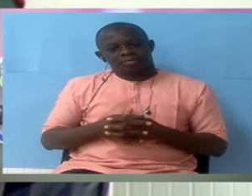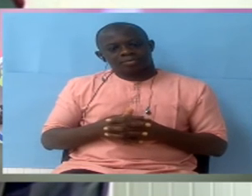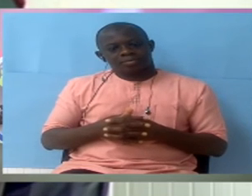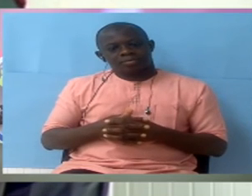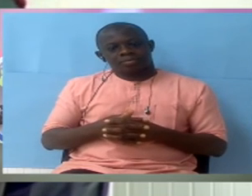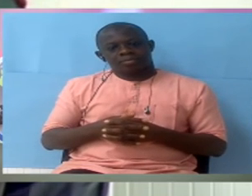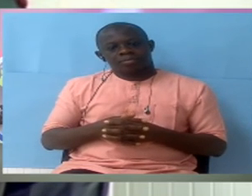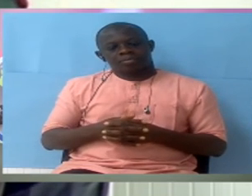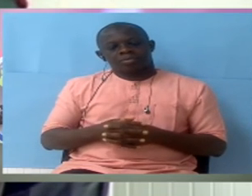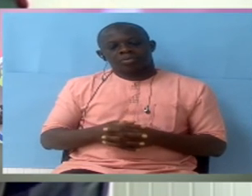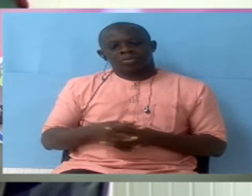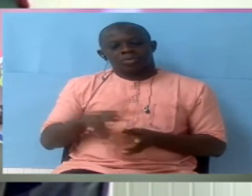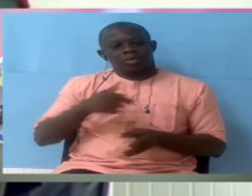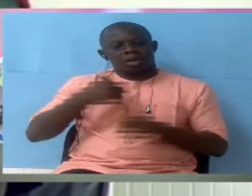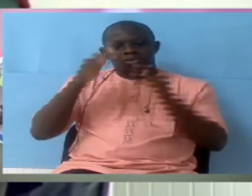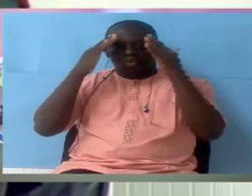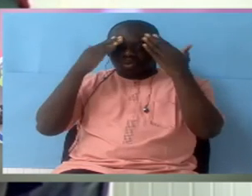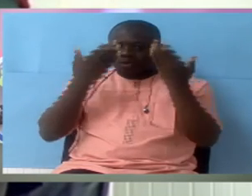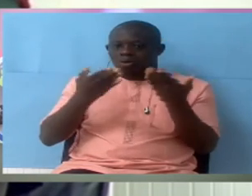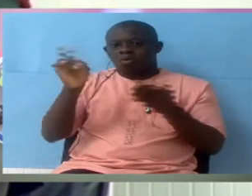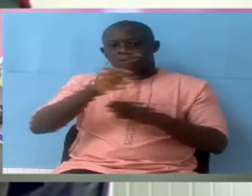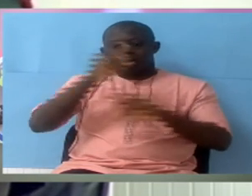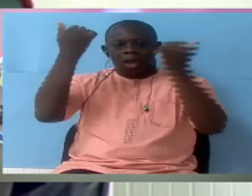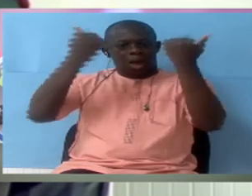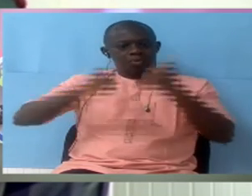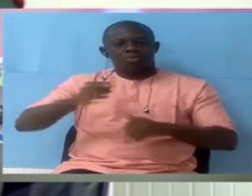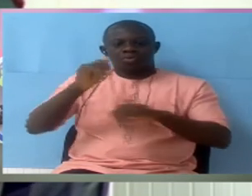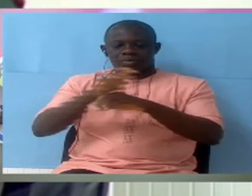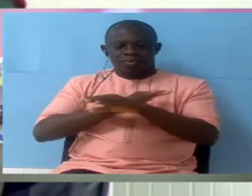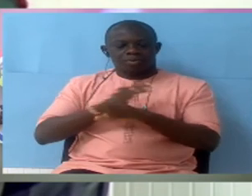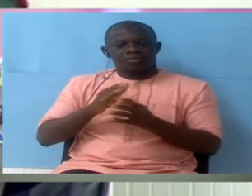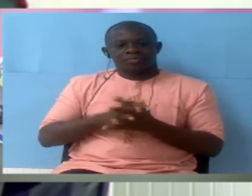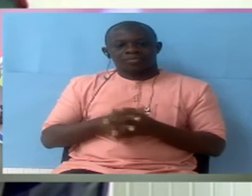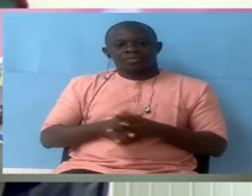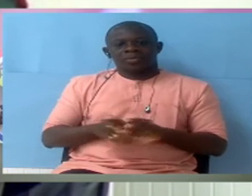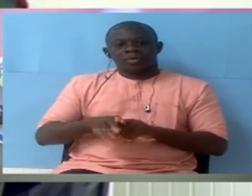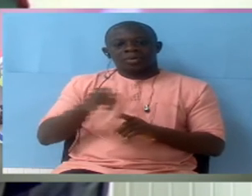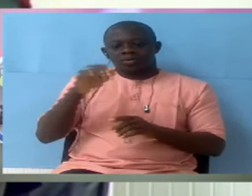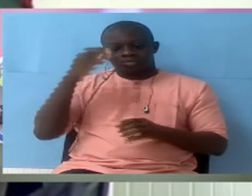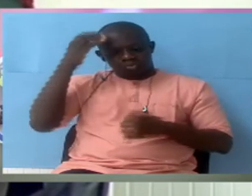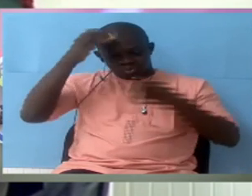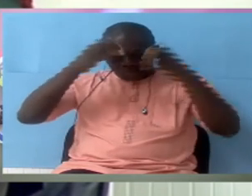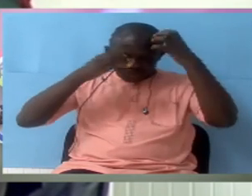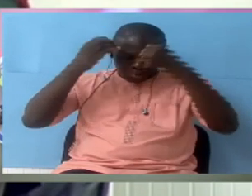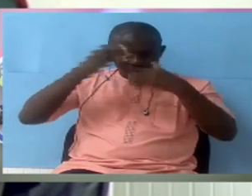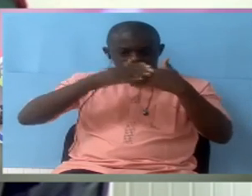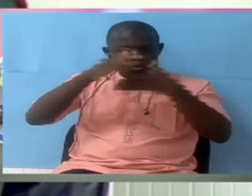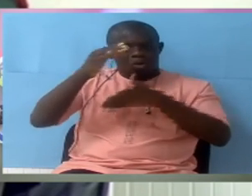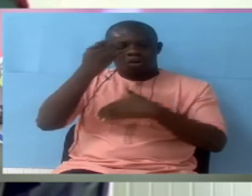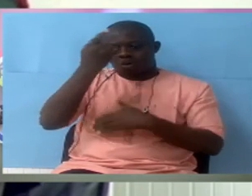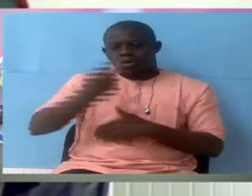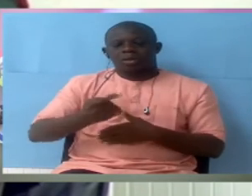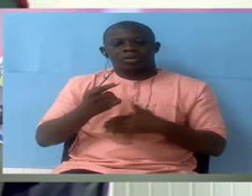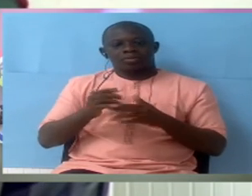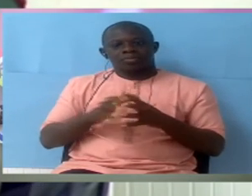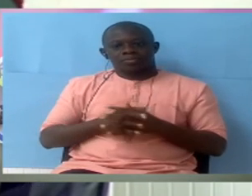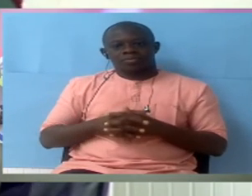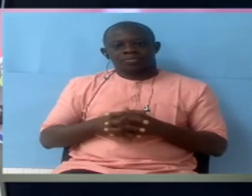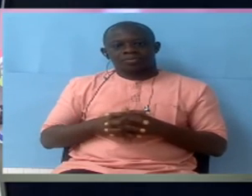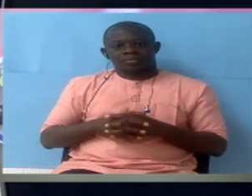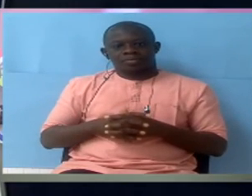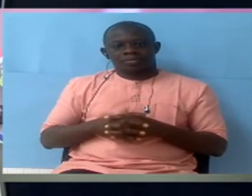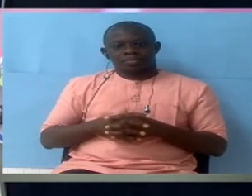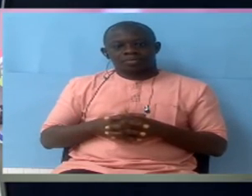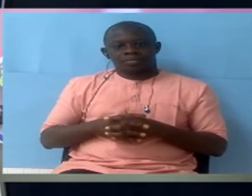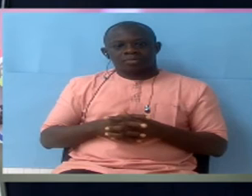So I don't know what was happening. Man dal hawma won lu don ko jamono. I was totally confused. Man dama jaxaso won jamono bobu.